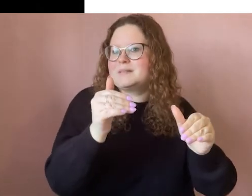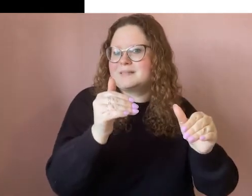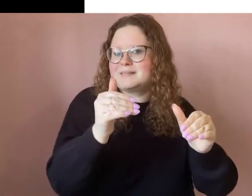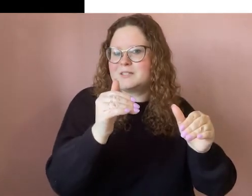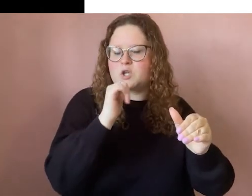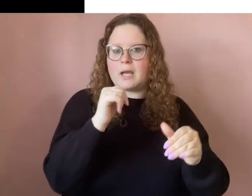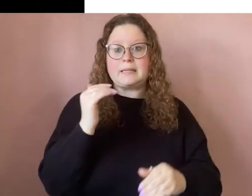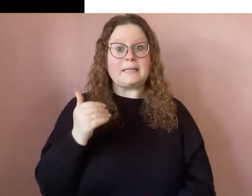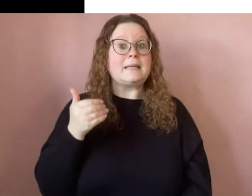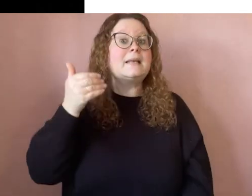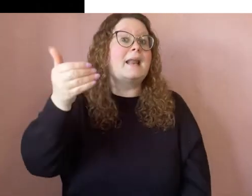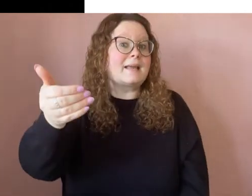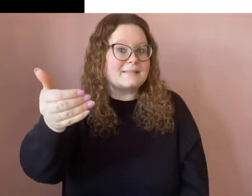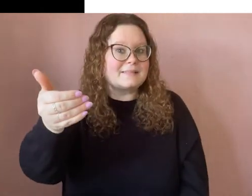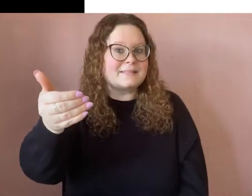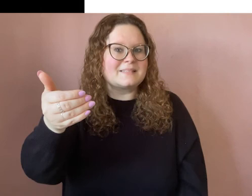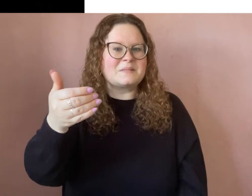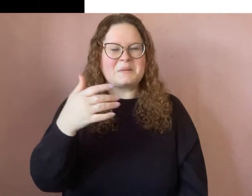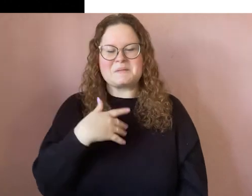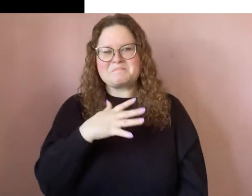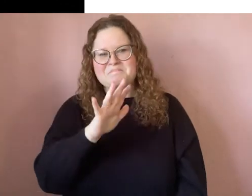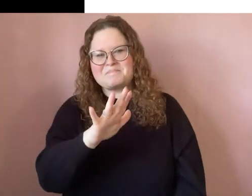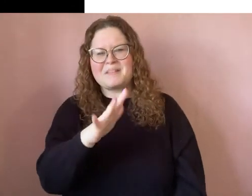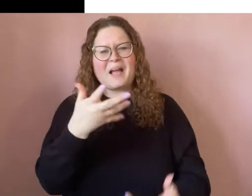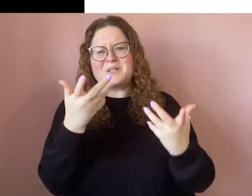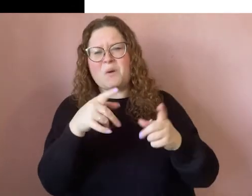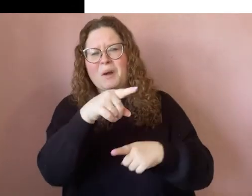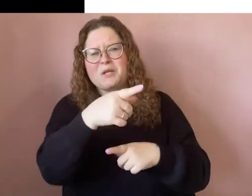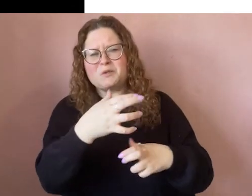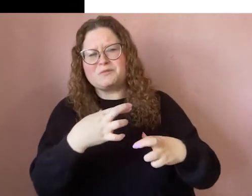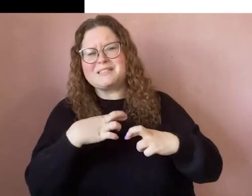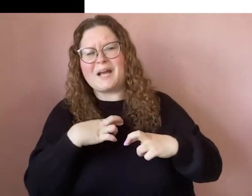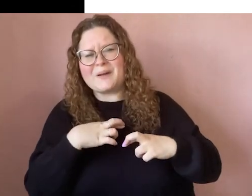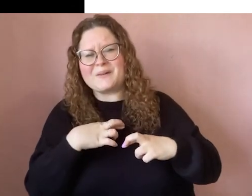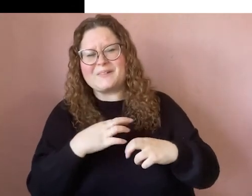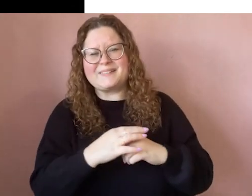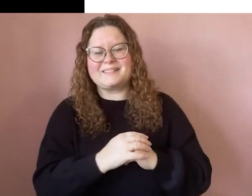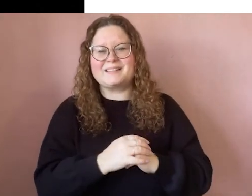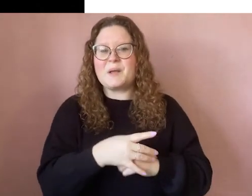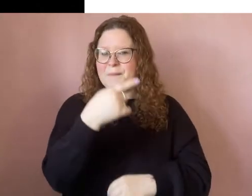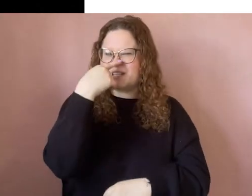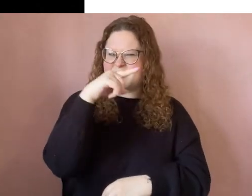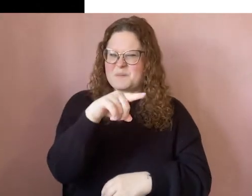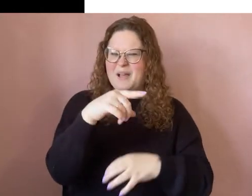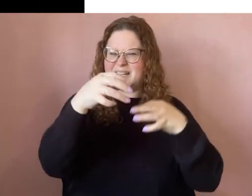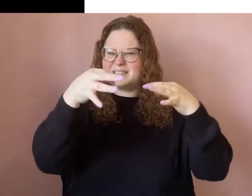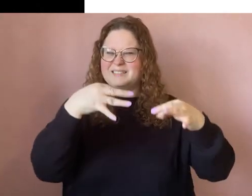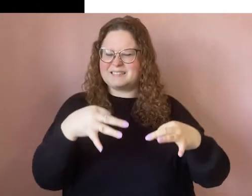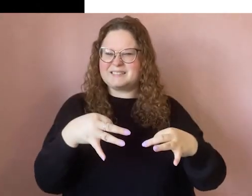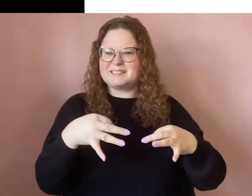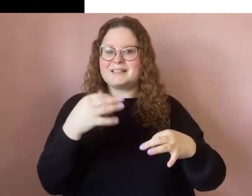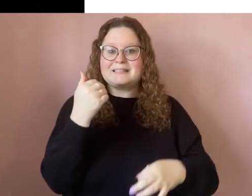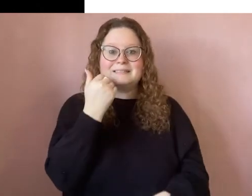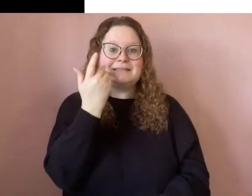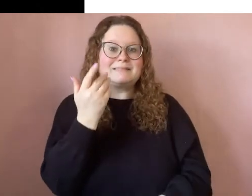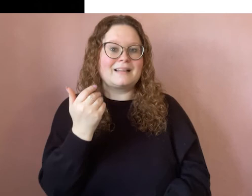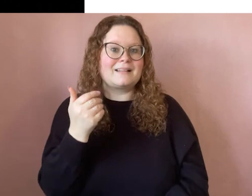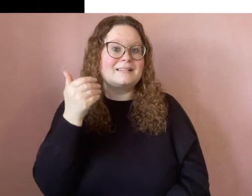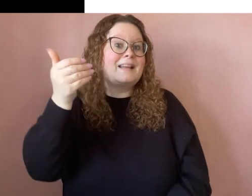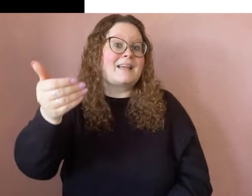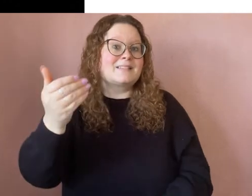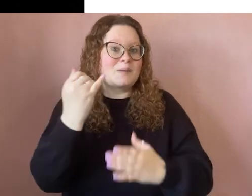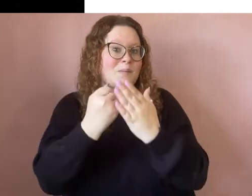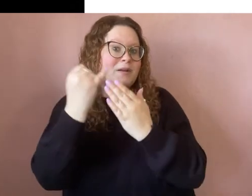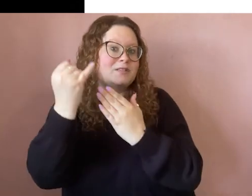plan. Social detailing will be those details coming out of this pandemic that exhibit